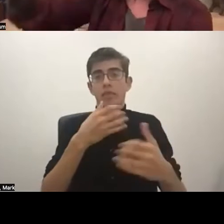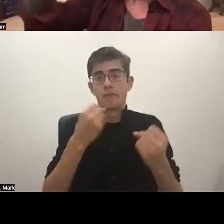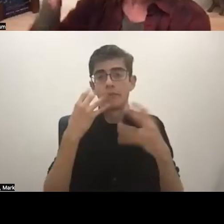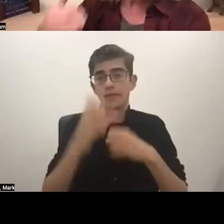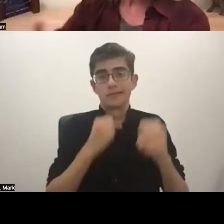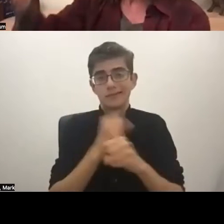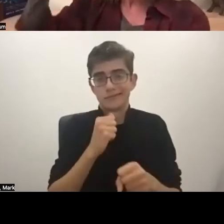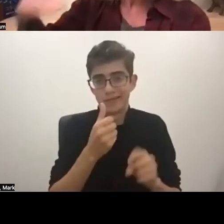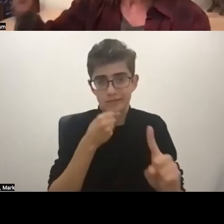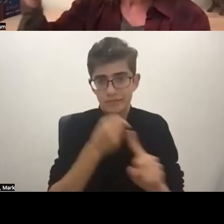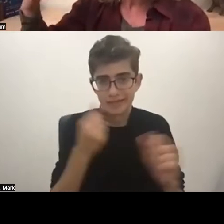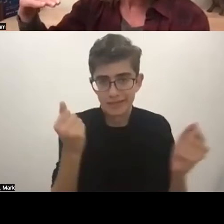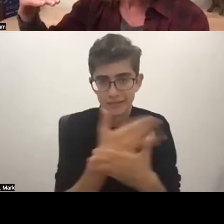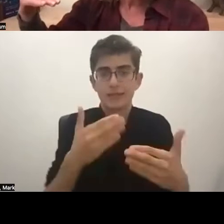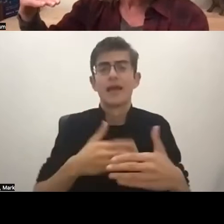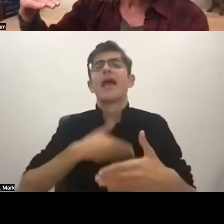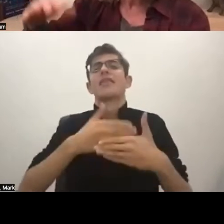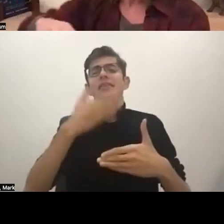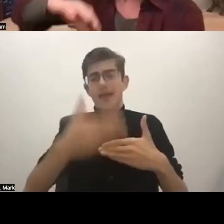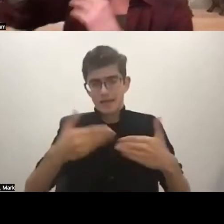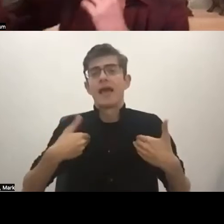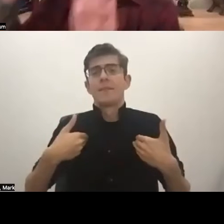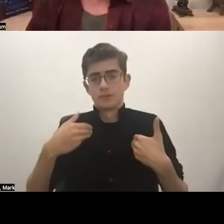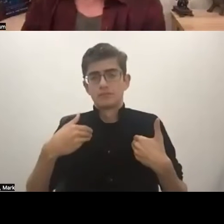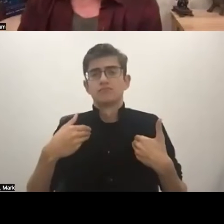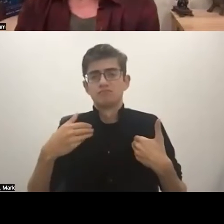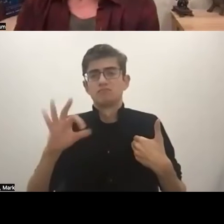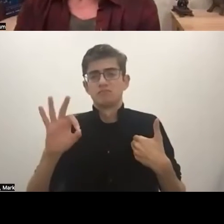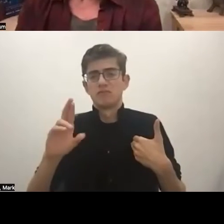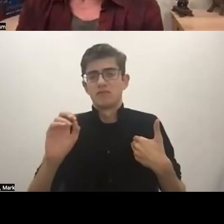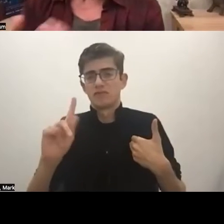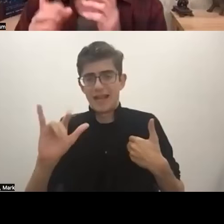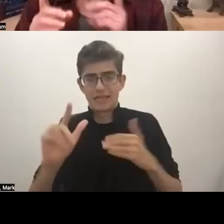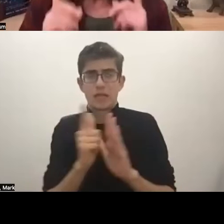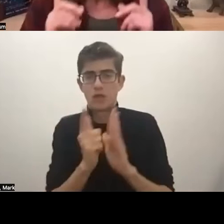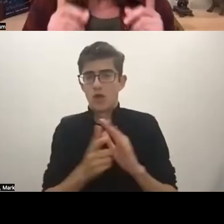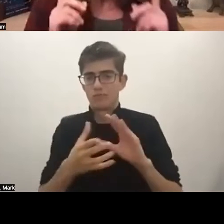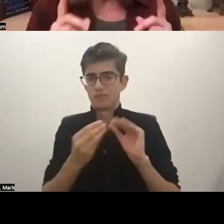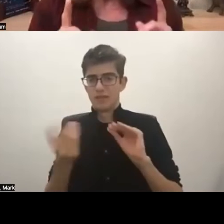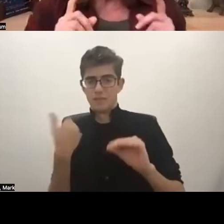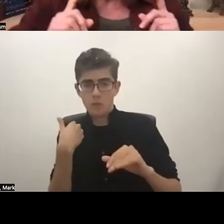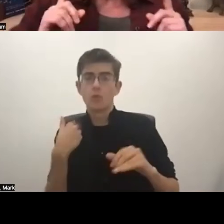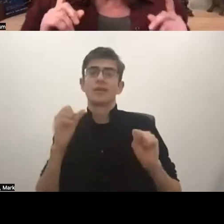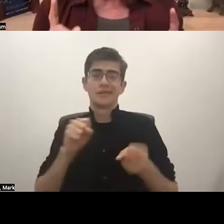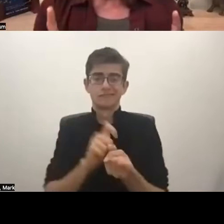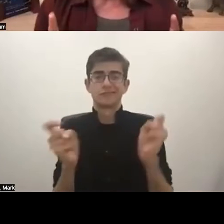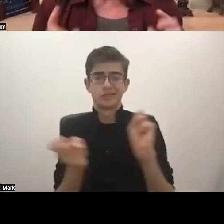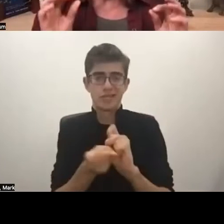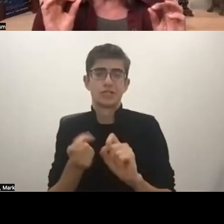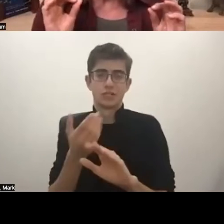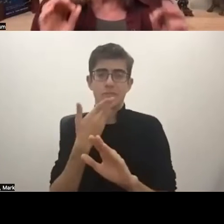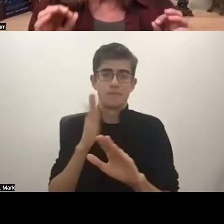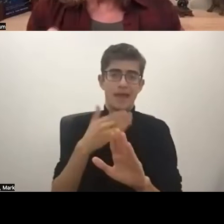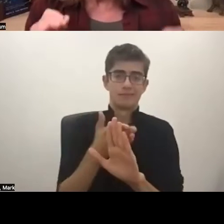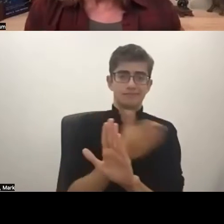law. And then we were in the right moment to overturn that bad precedent. But that really is a cautionary